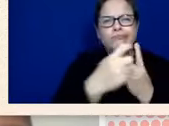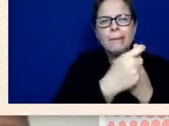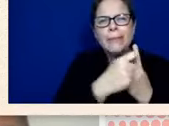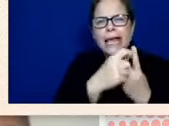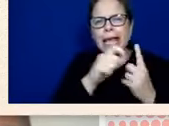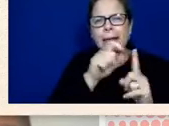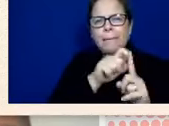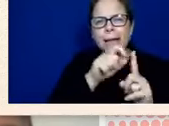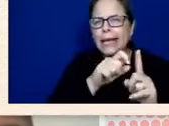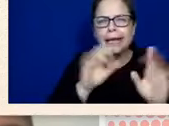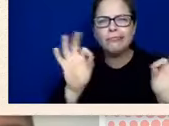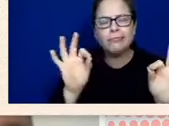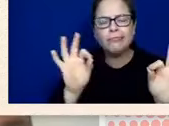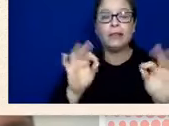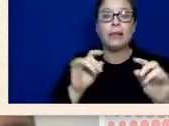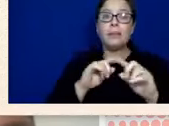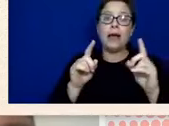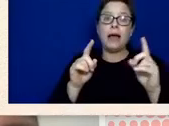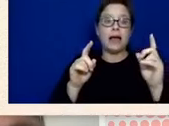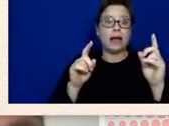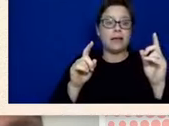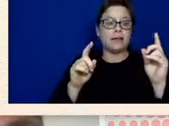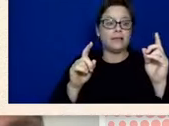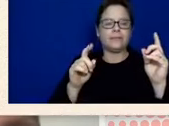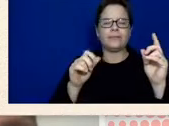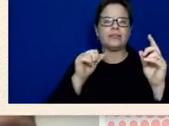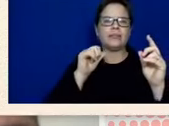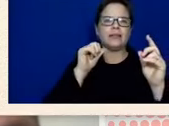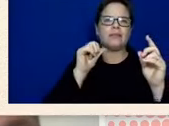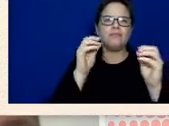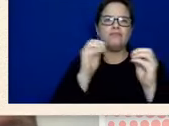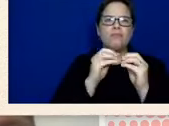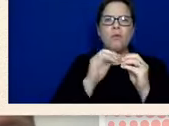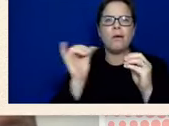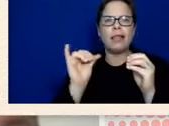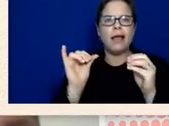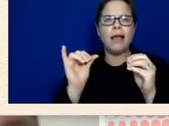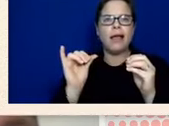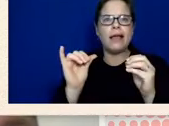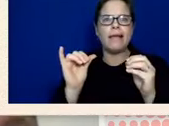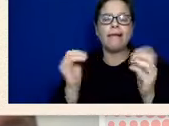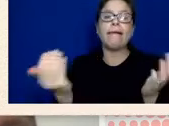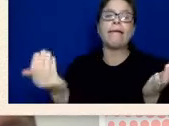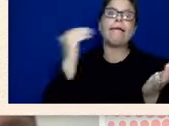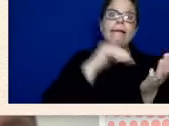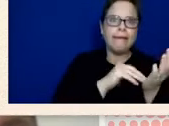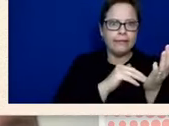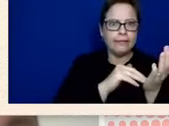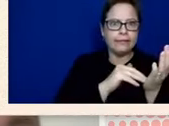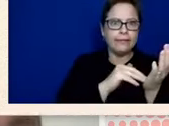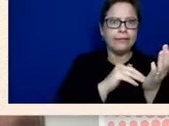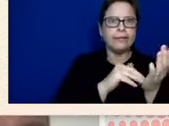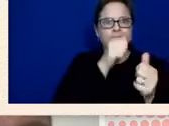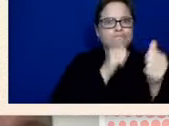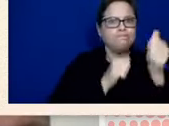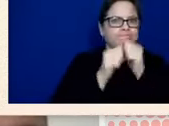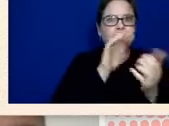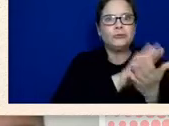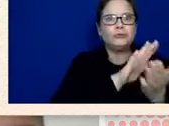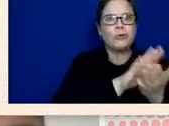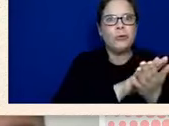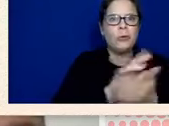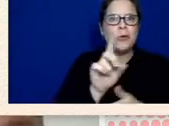just not, it was not just something that, oh, it was just petty arguments. It was just more of like, great. Now the drama that I had to deal with at school is bringing it at